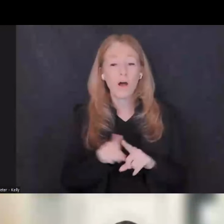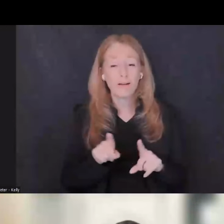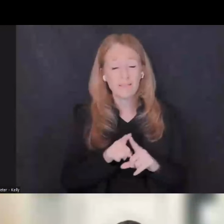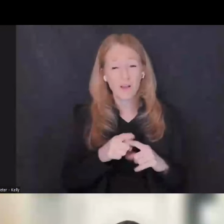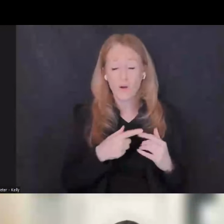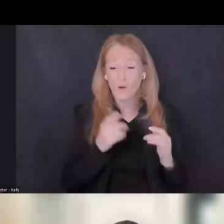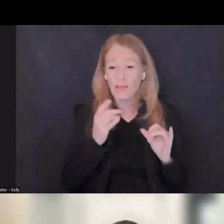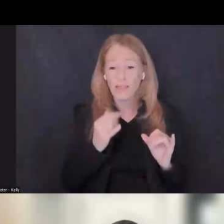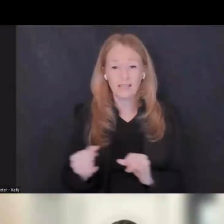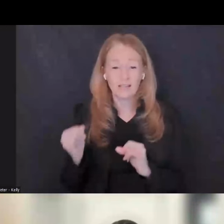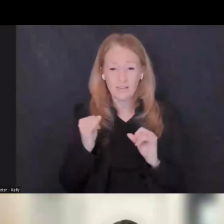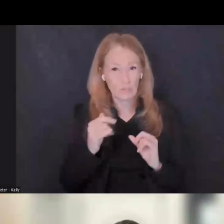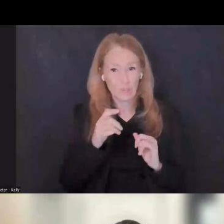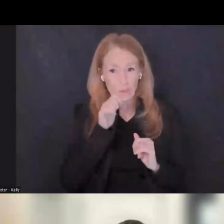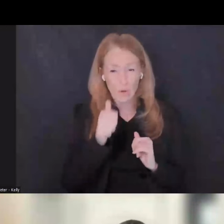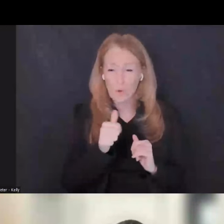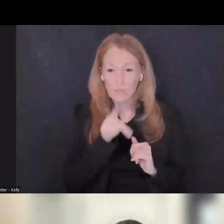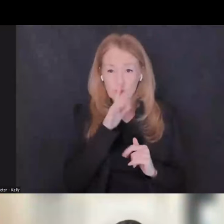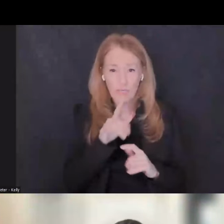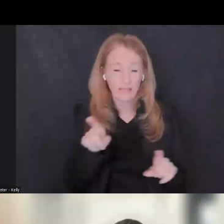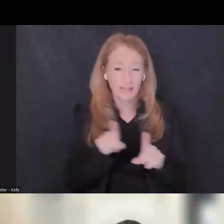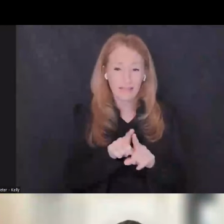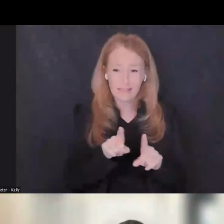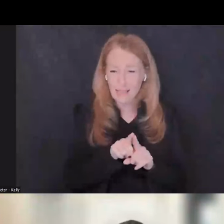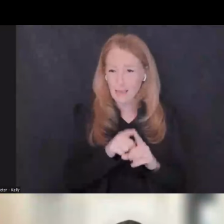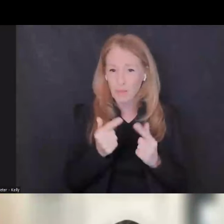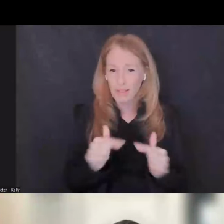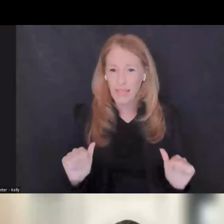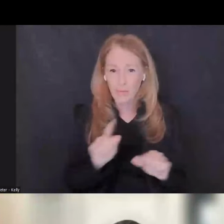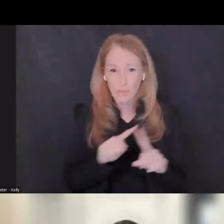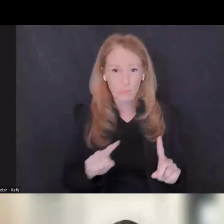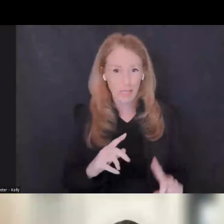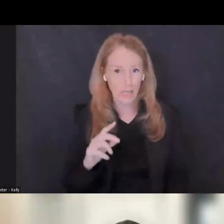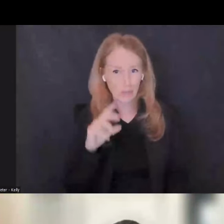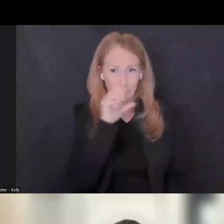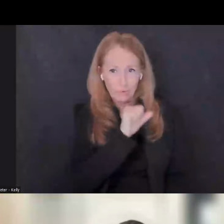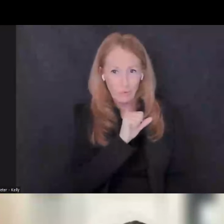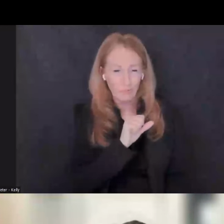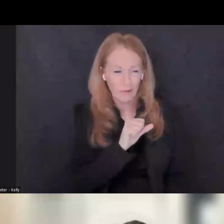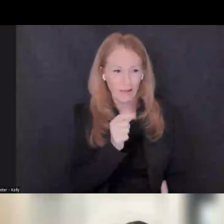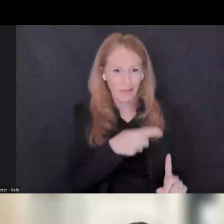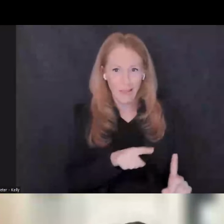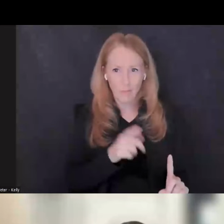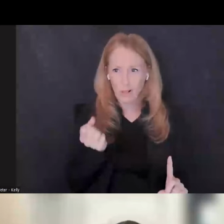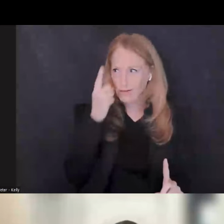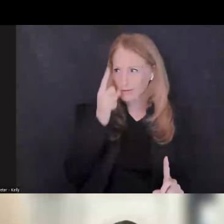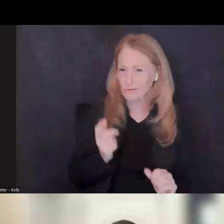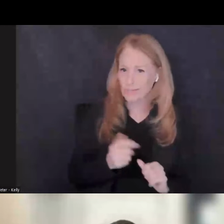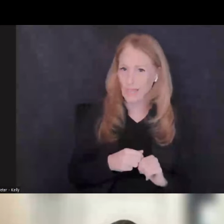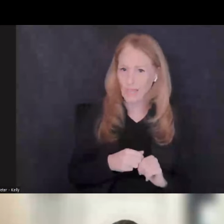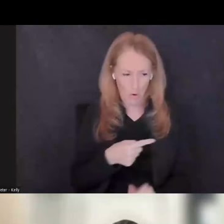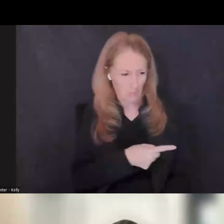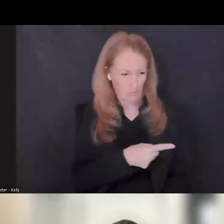don't even speak the same language, but there's an assumption that they're going to have an understanding because they're both from the Asian community or both from